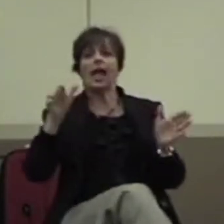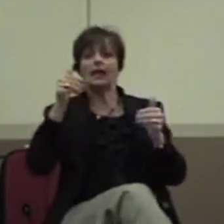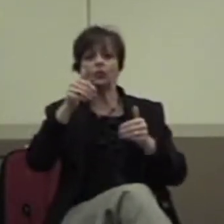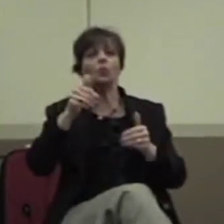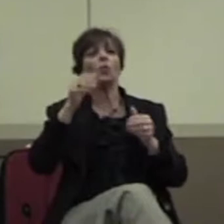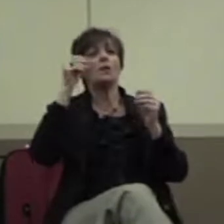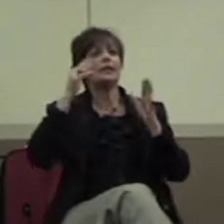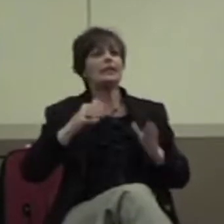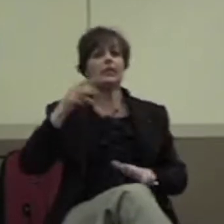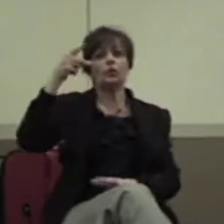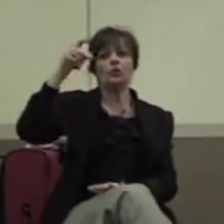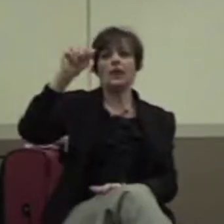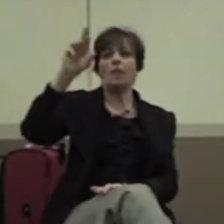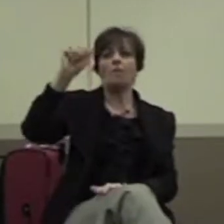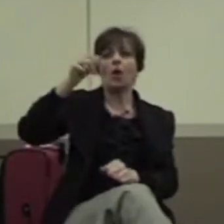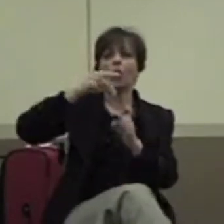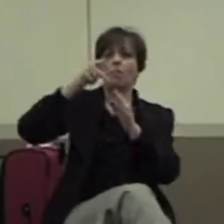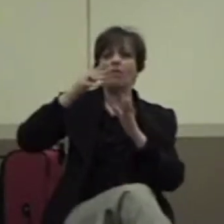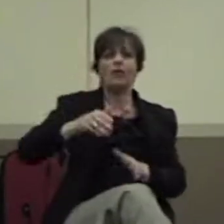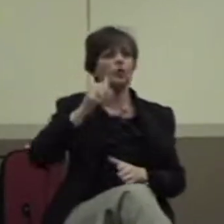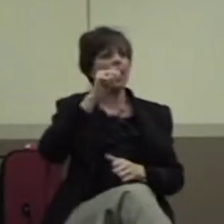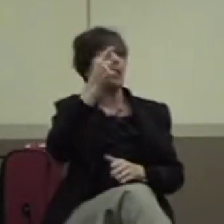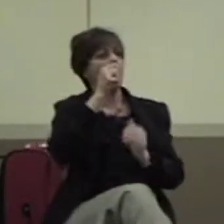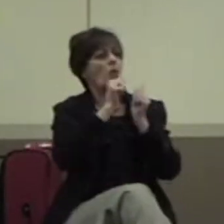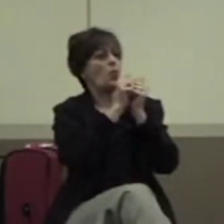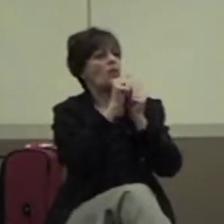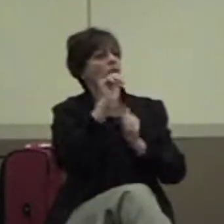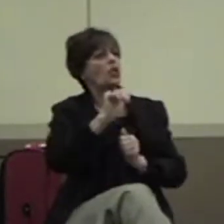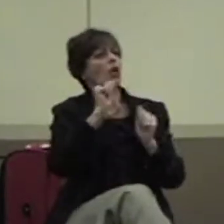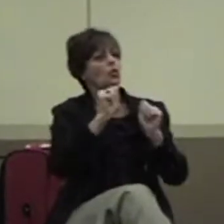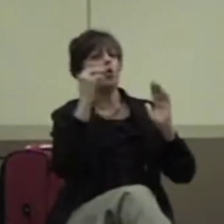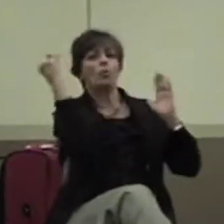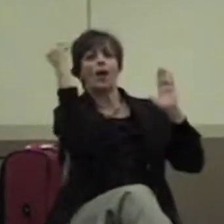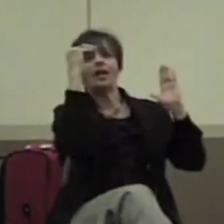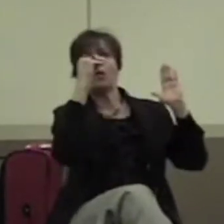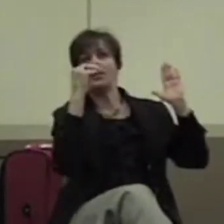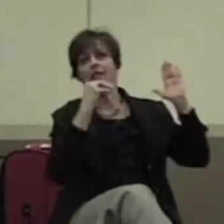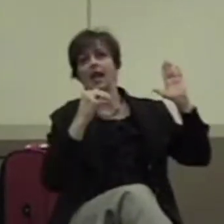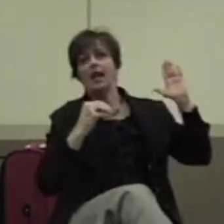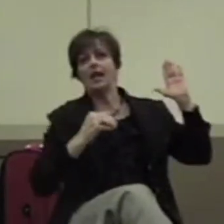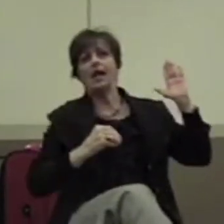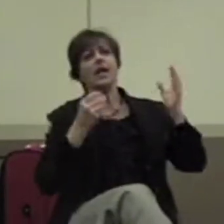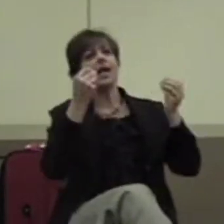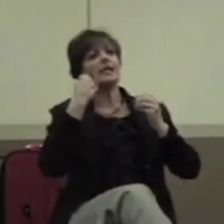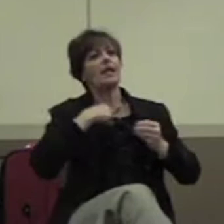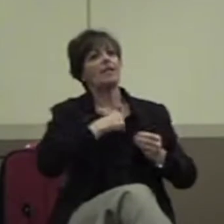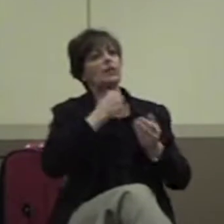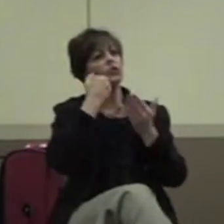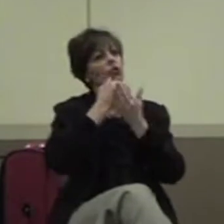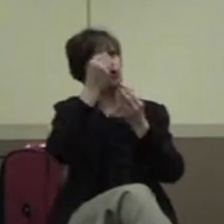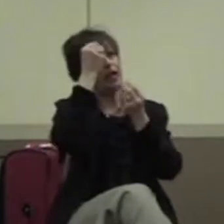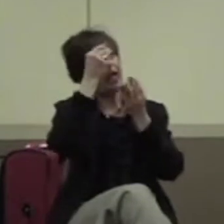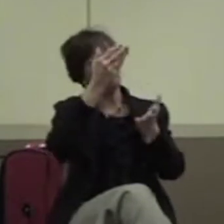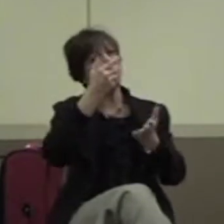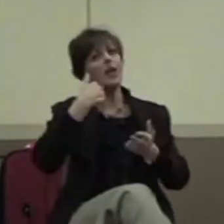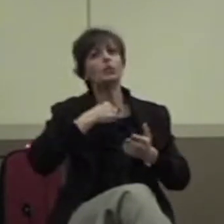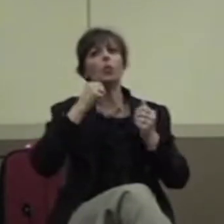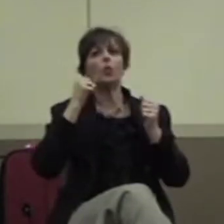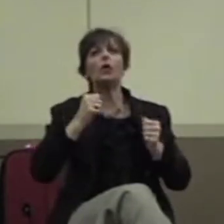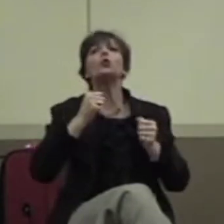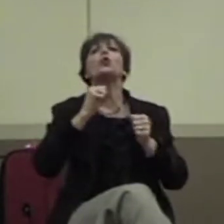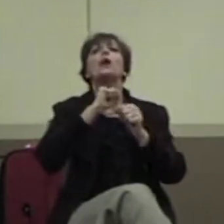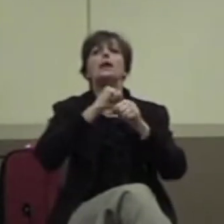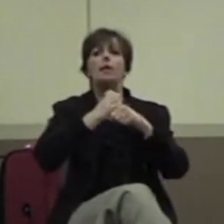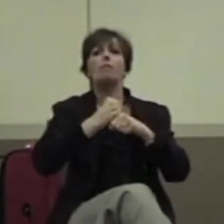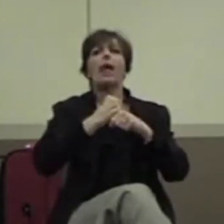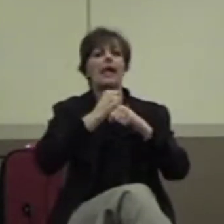teachers, paraprofessionals, anybody who was with a child could write down the data and give us some good information that we could